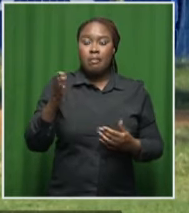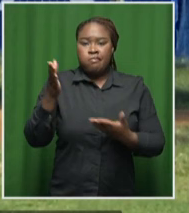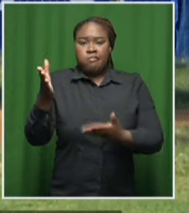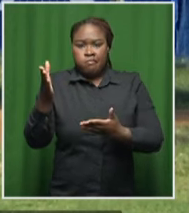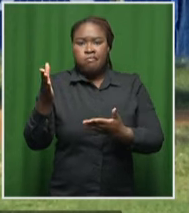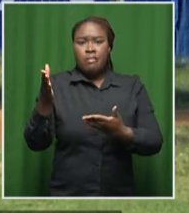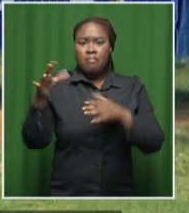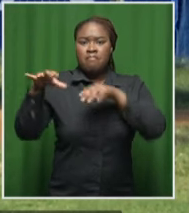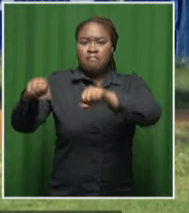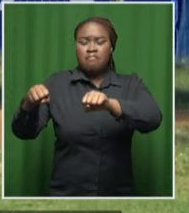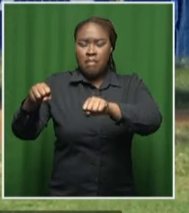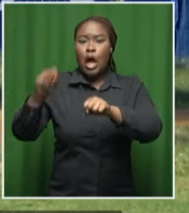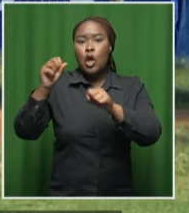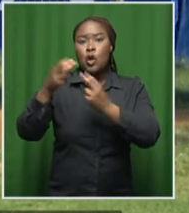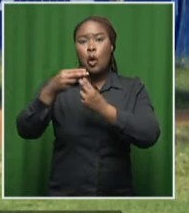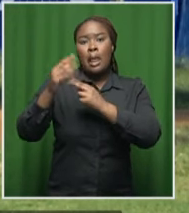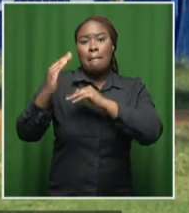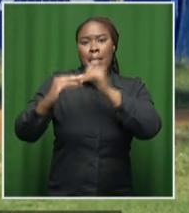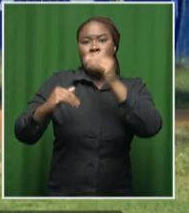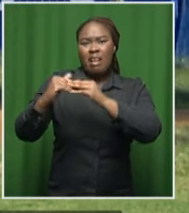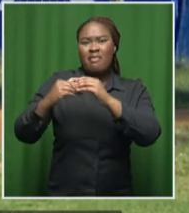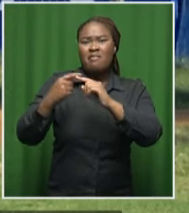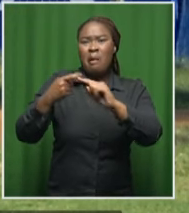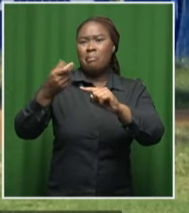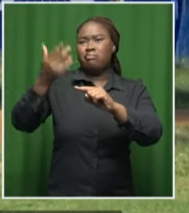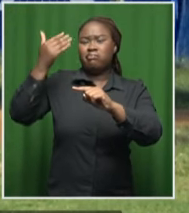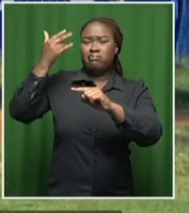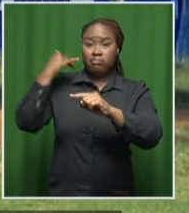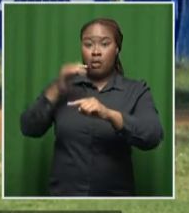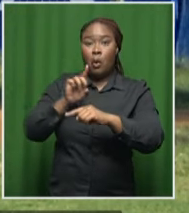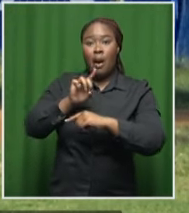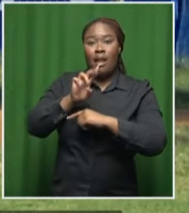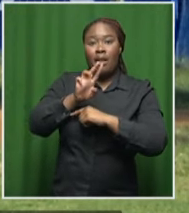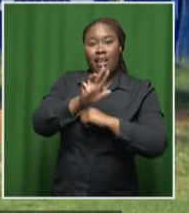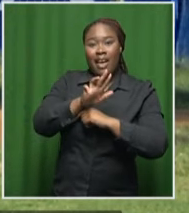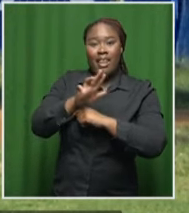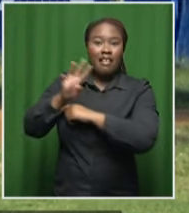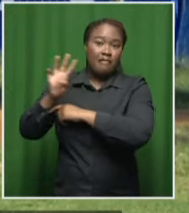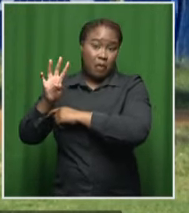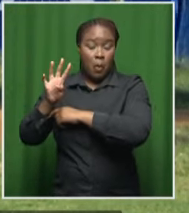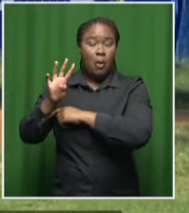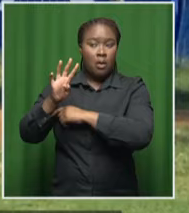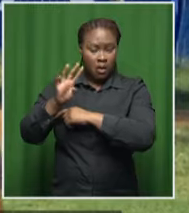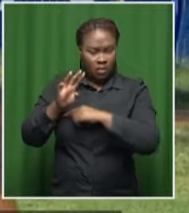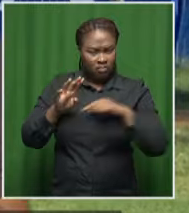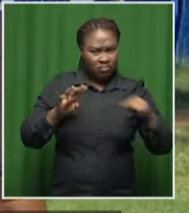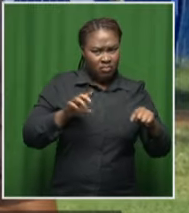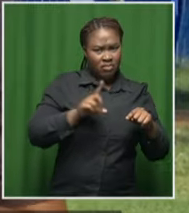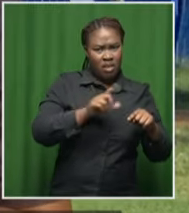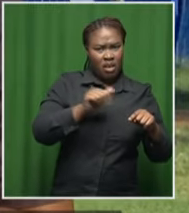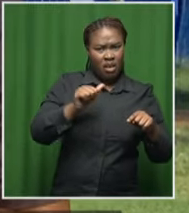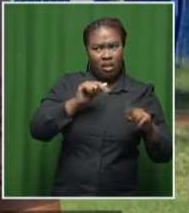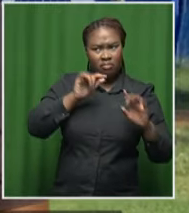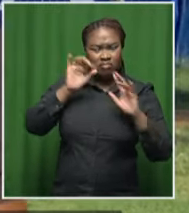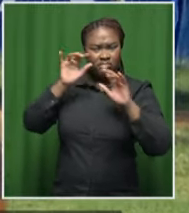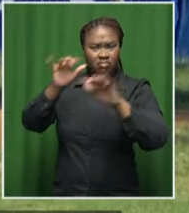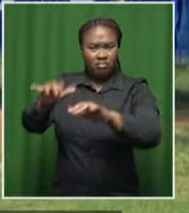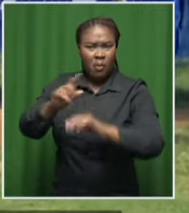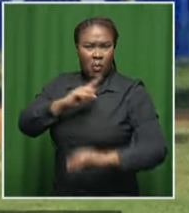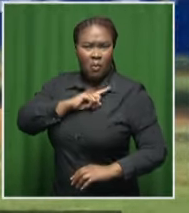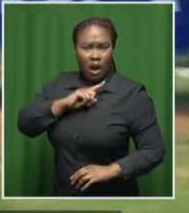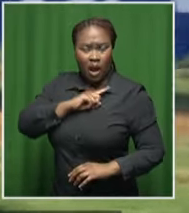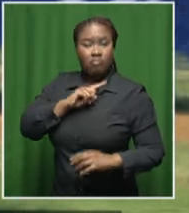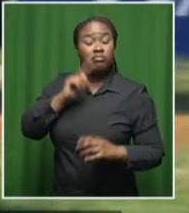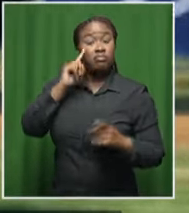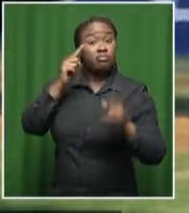the dawn of democracy. Now, this is all part of the DA's plan to unseat the governing party. To help us unpack this further, I'm joined by the